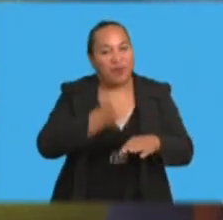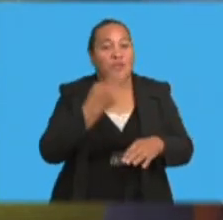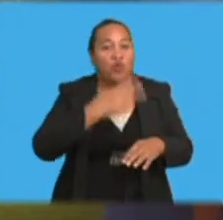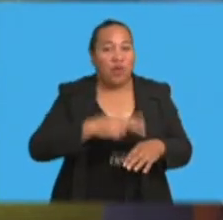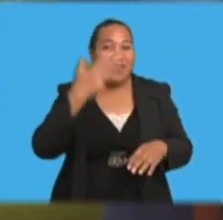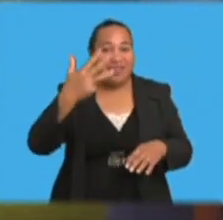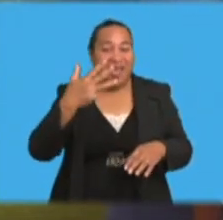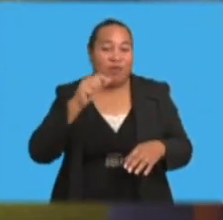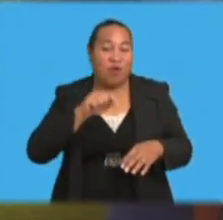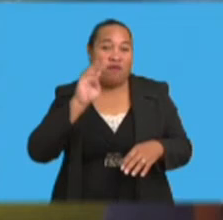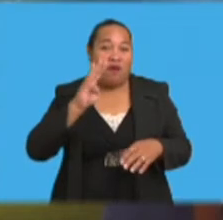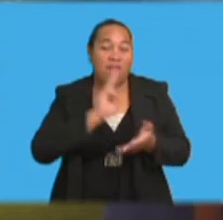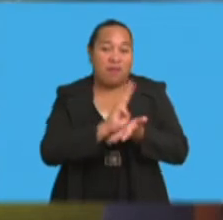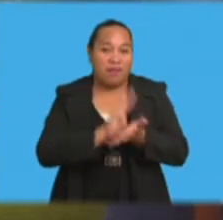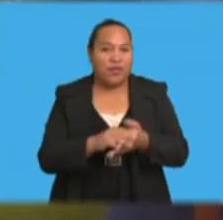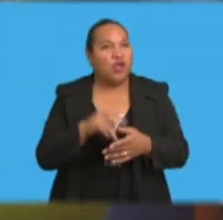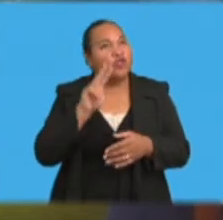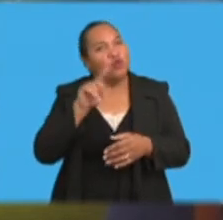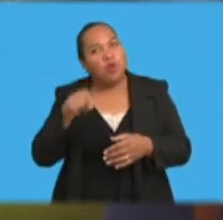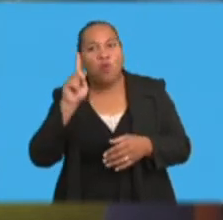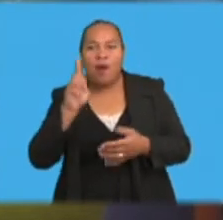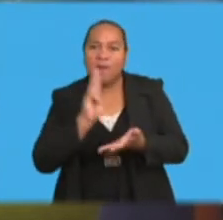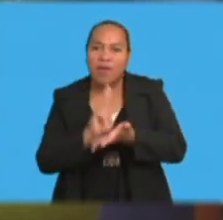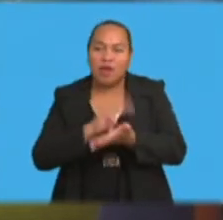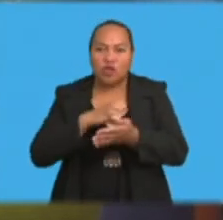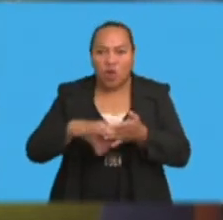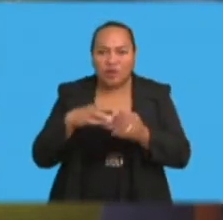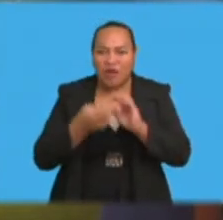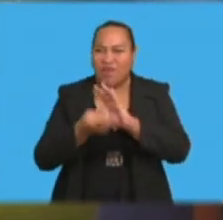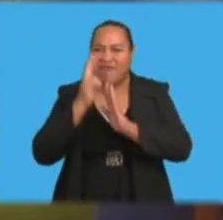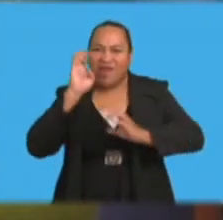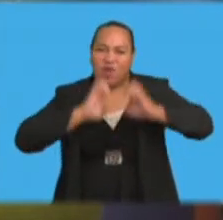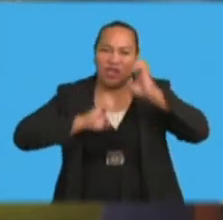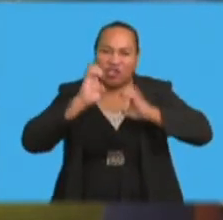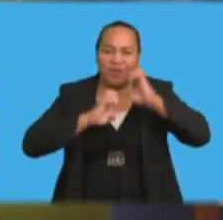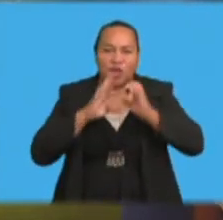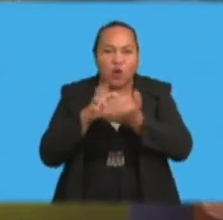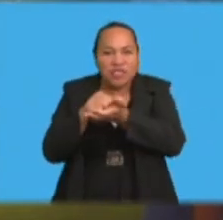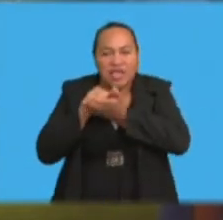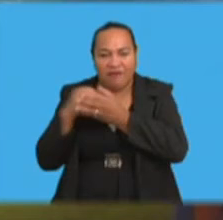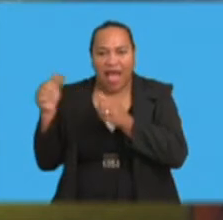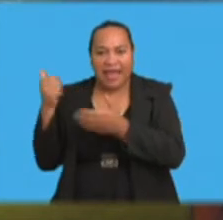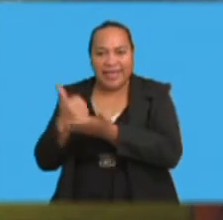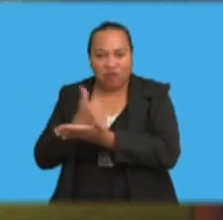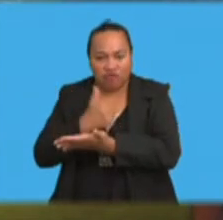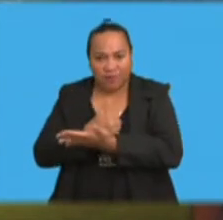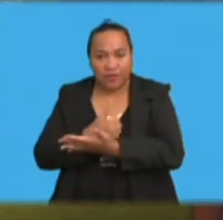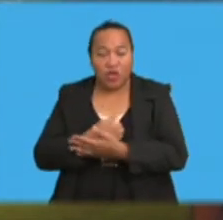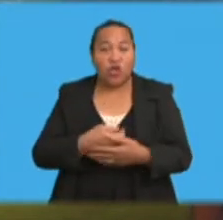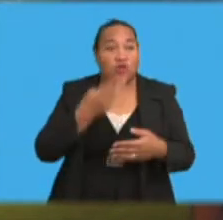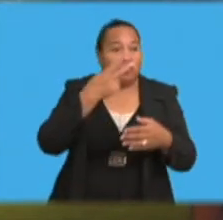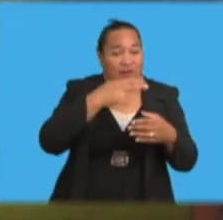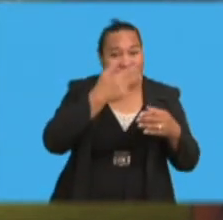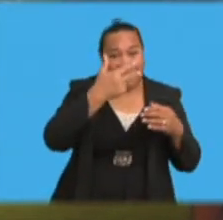included 1/5 or $2.1 million of the revaluation reserve account. Of the $28.3 million in profits,